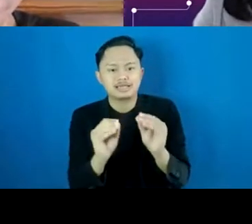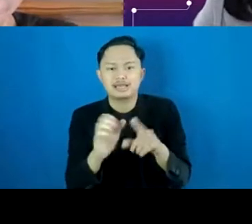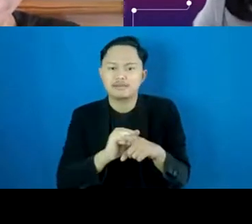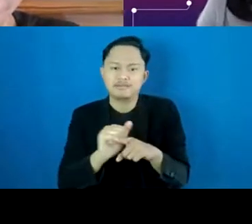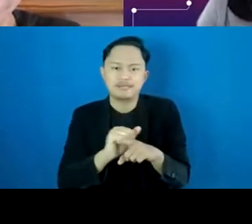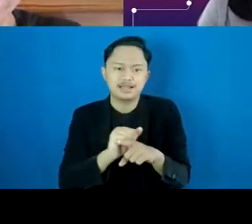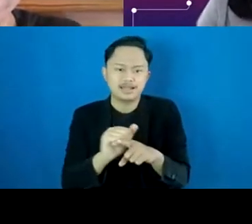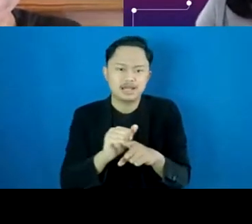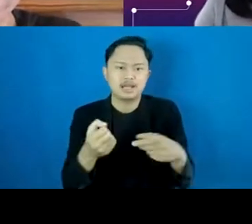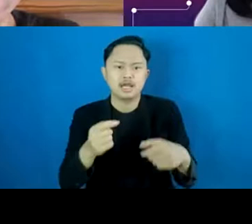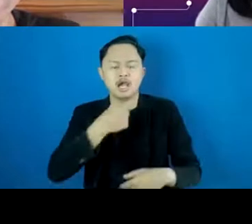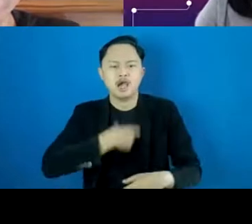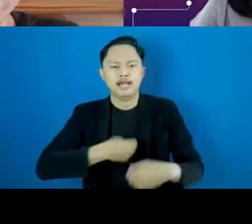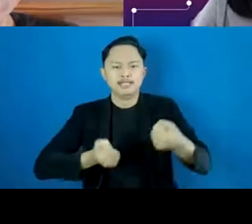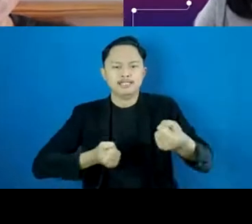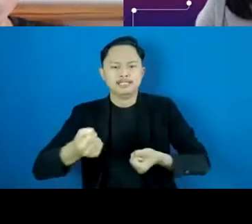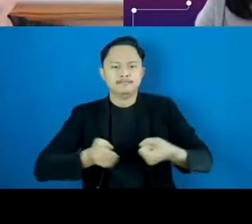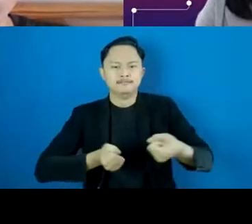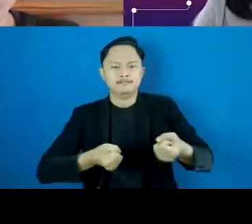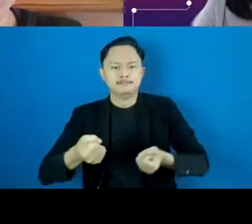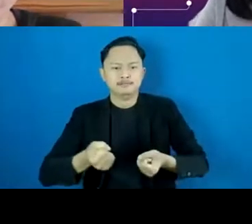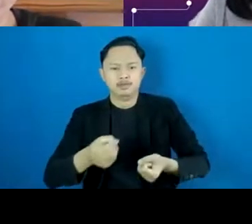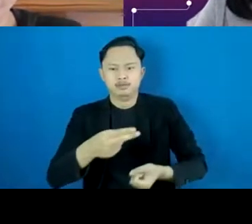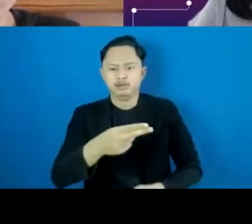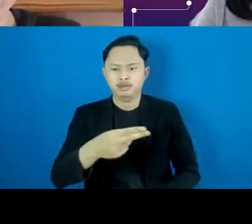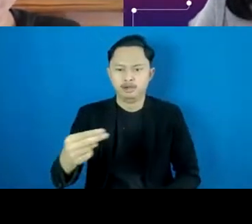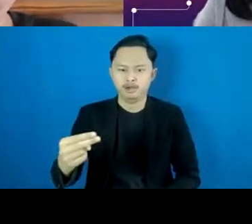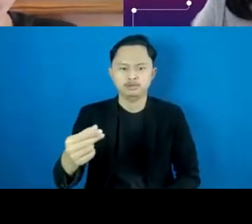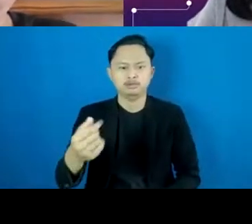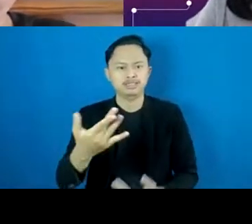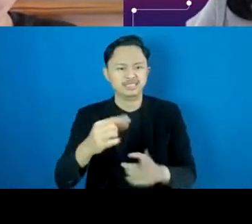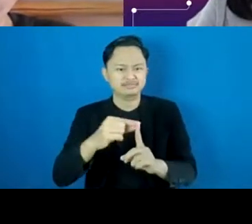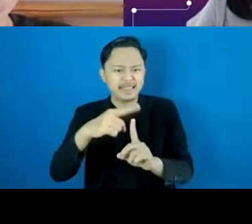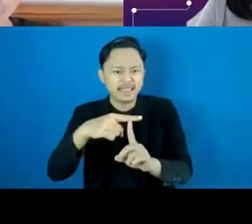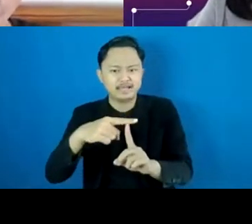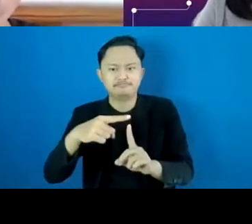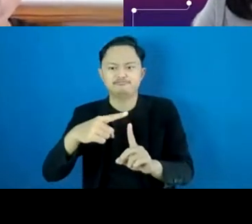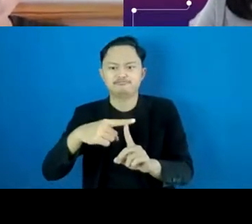driver training materials to Indonesia, TransJakarta, so that they can implement it